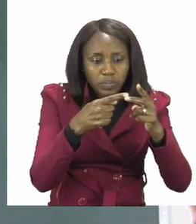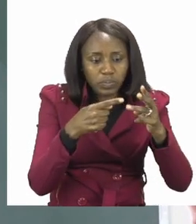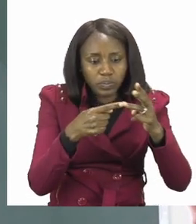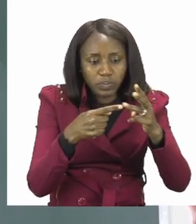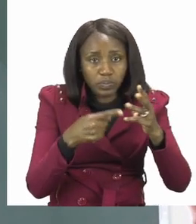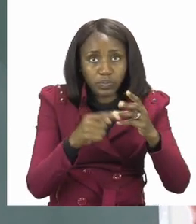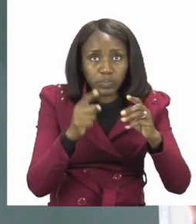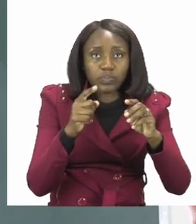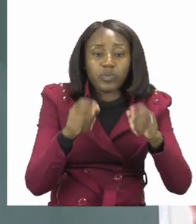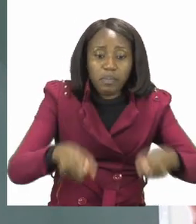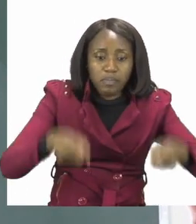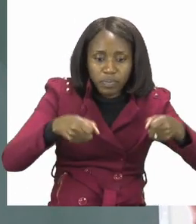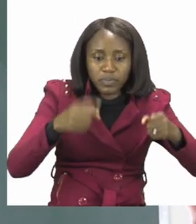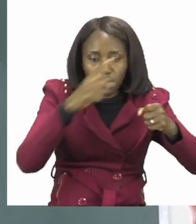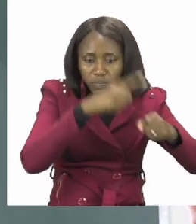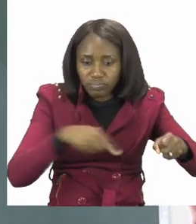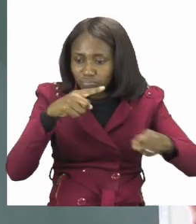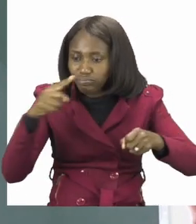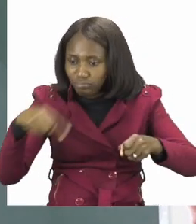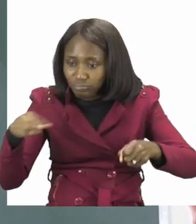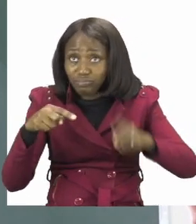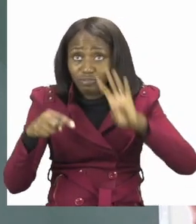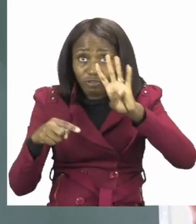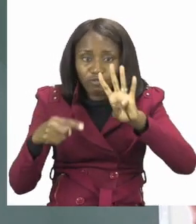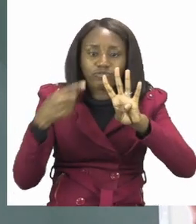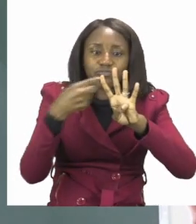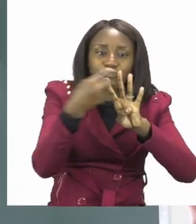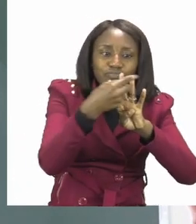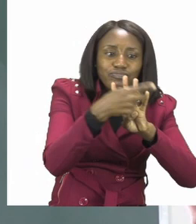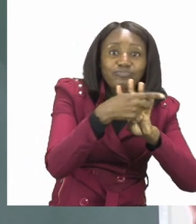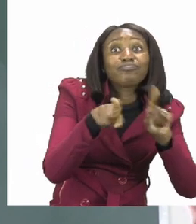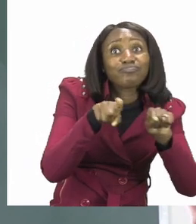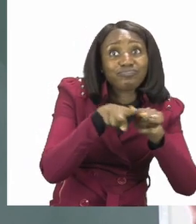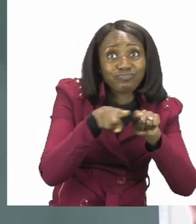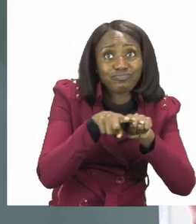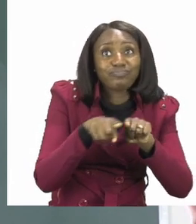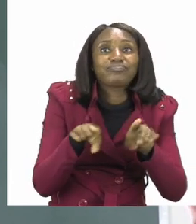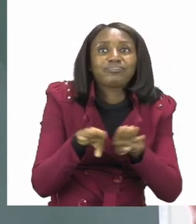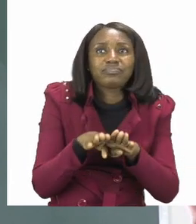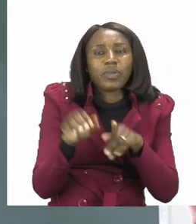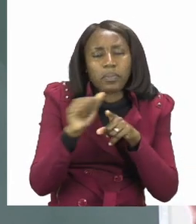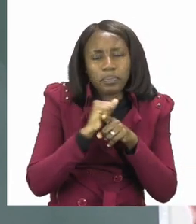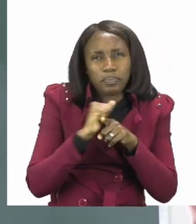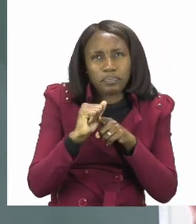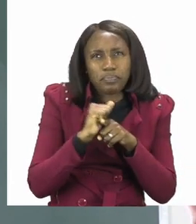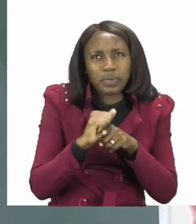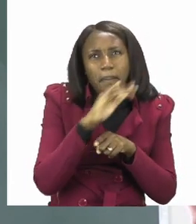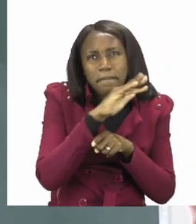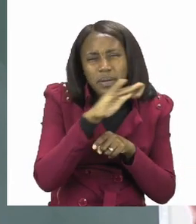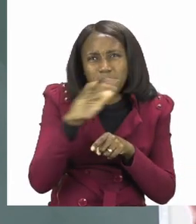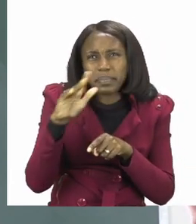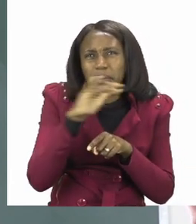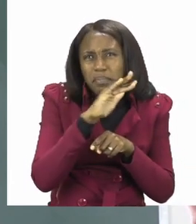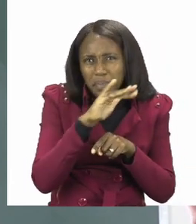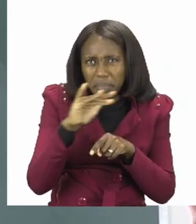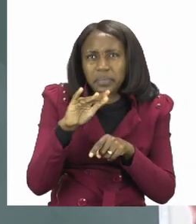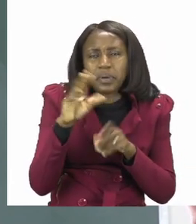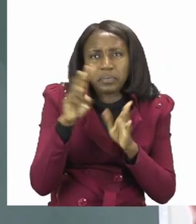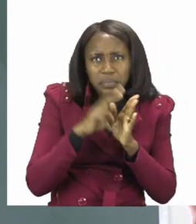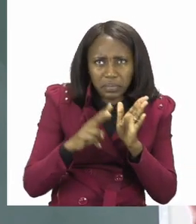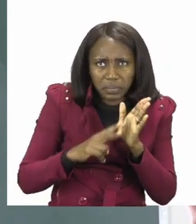words. Take your time, and when you're done, you can continue practicing your reading over and over